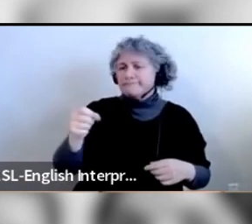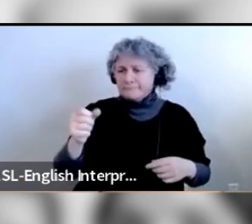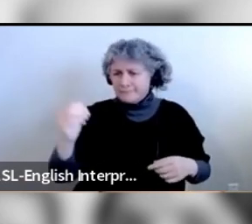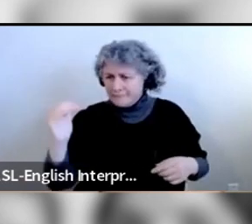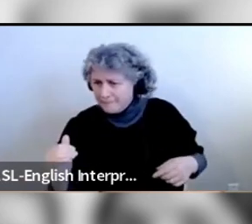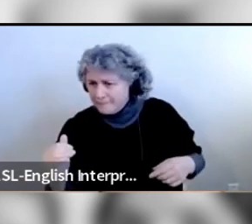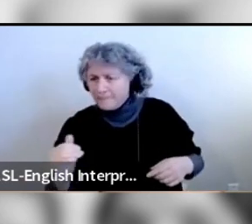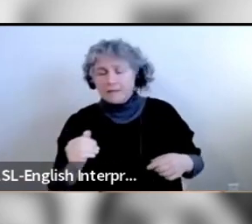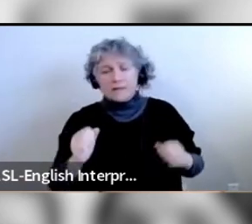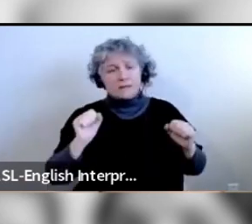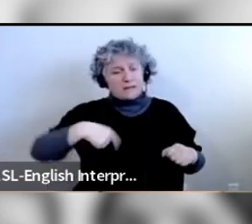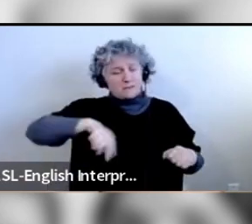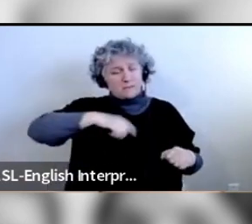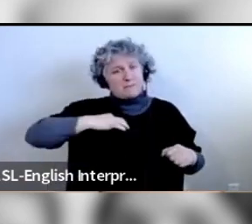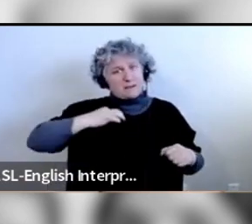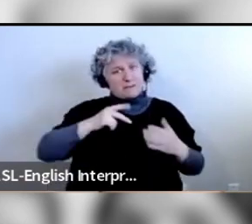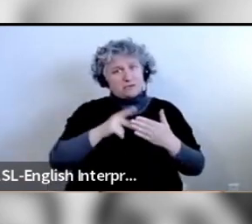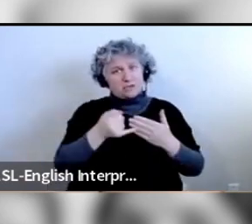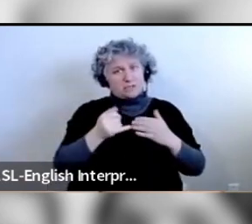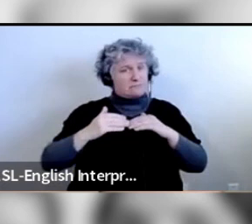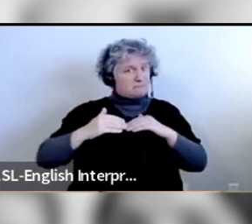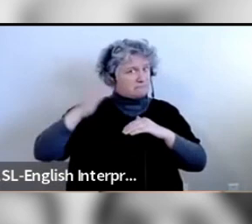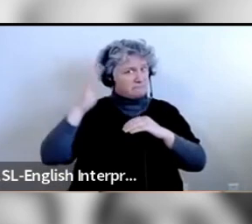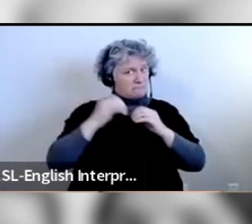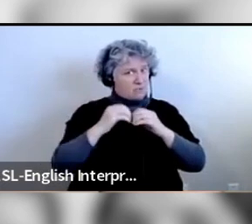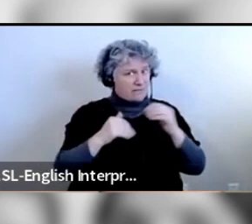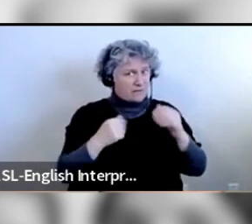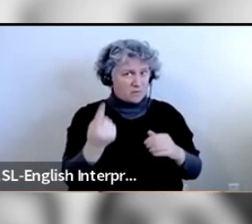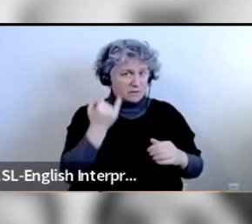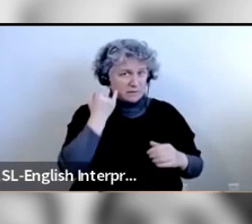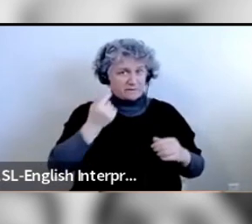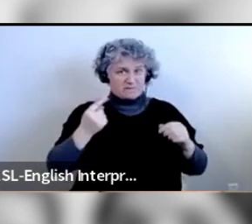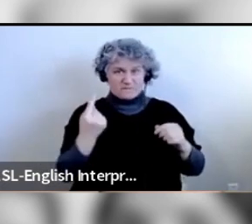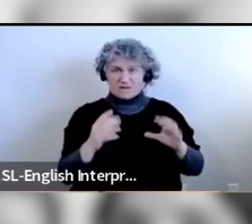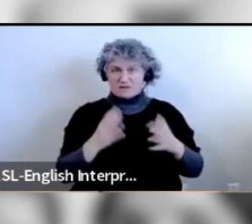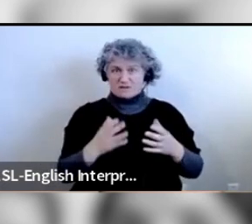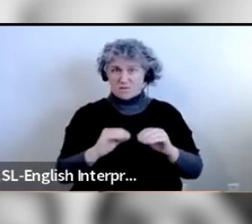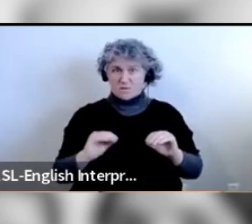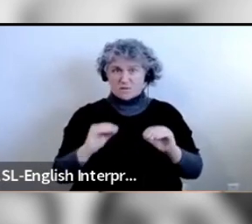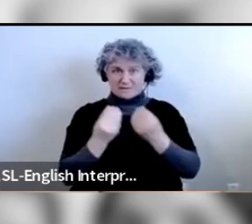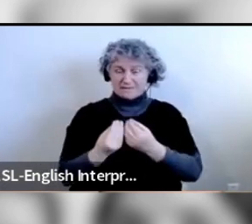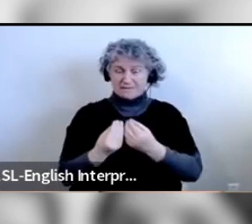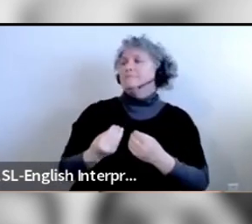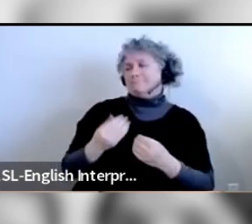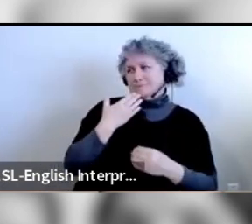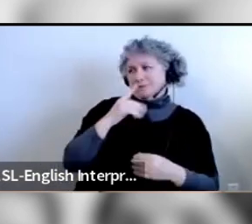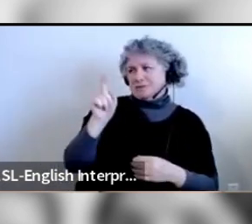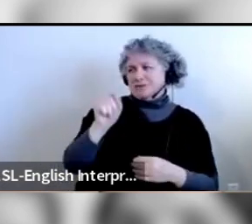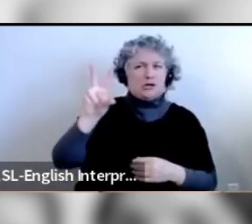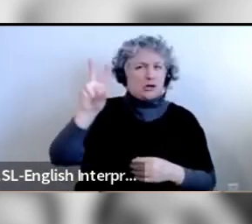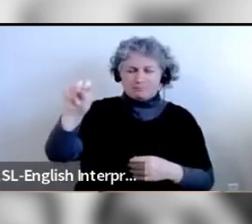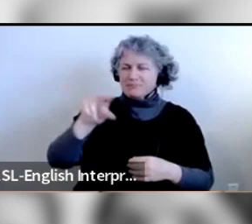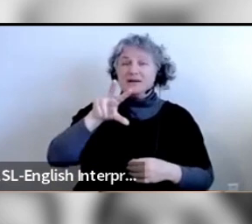question. Can we apply for more than one project as a single organization? No, good question. And no, you get